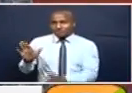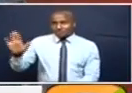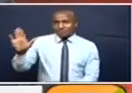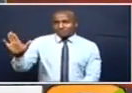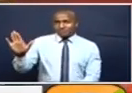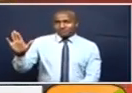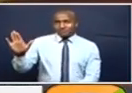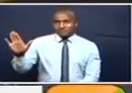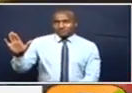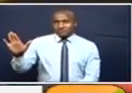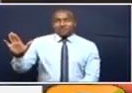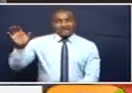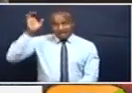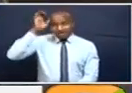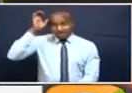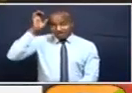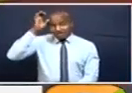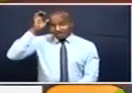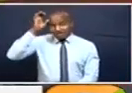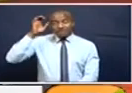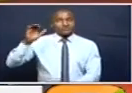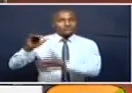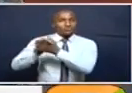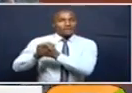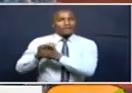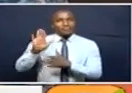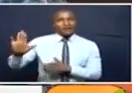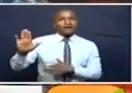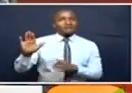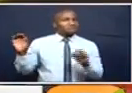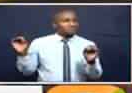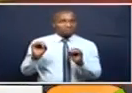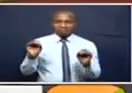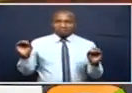At the elder, your stronghold, your Jubilee.